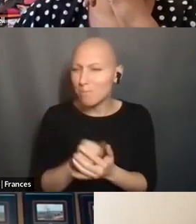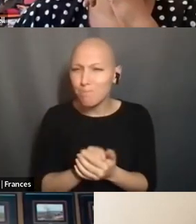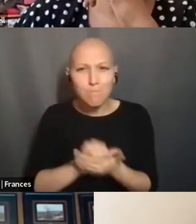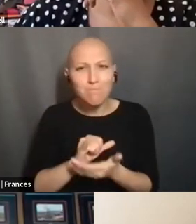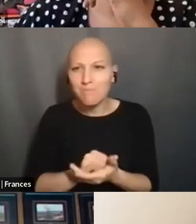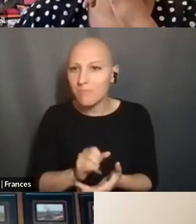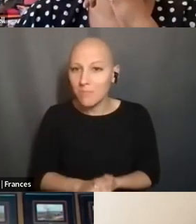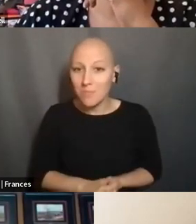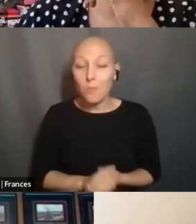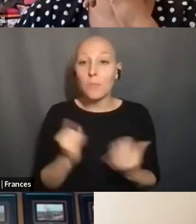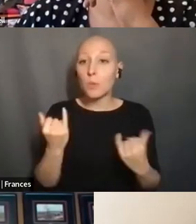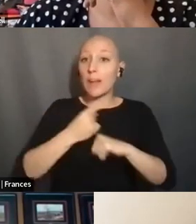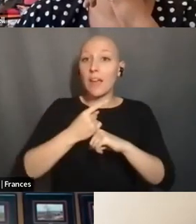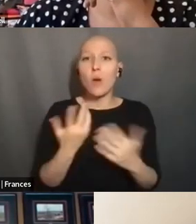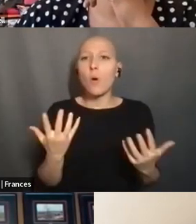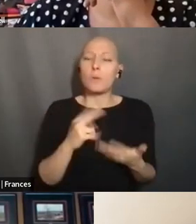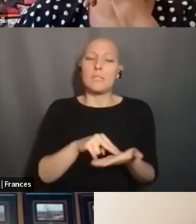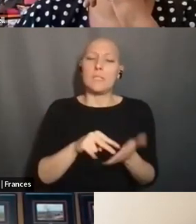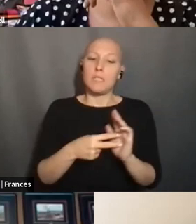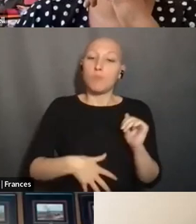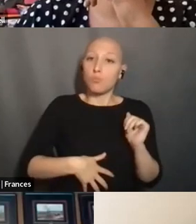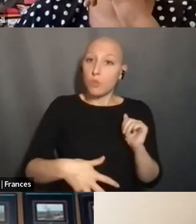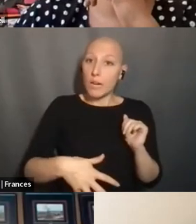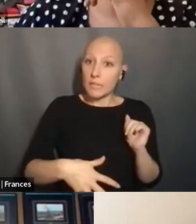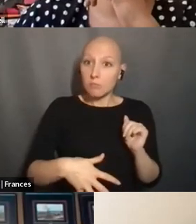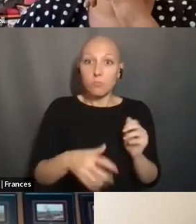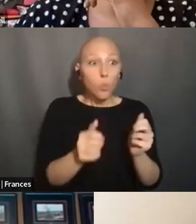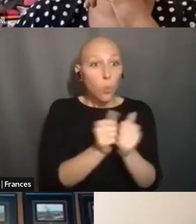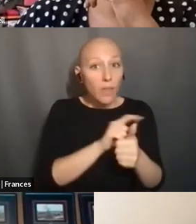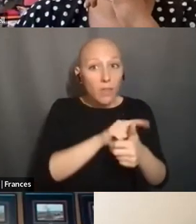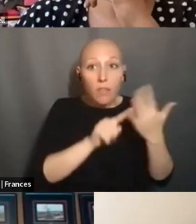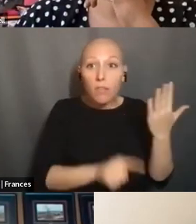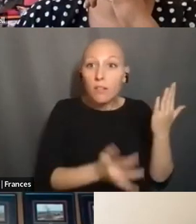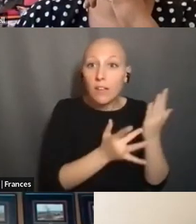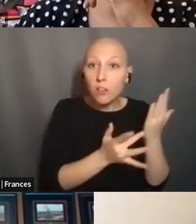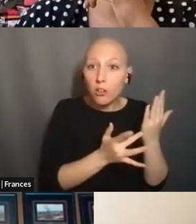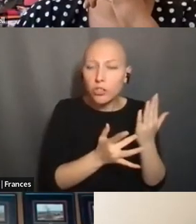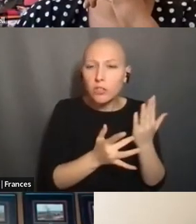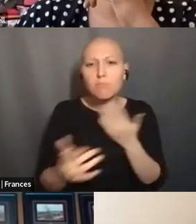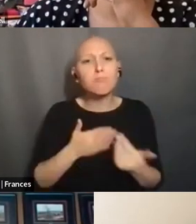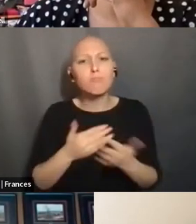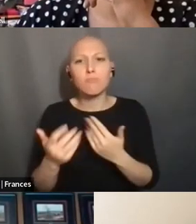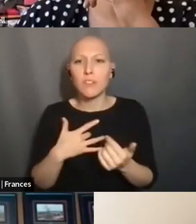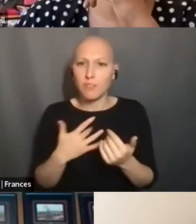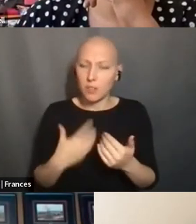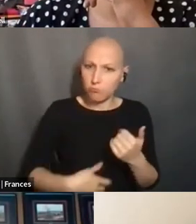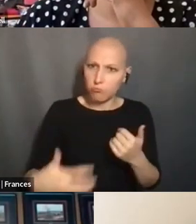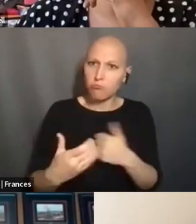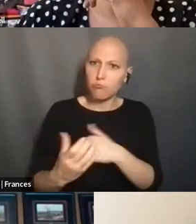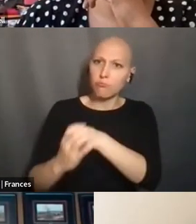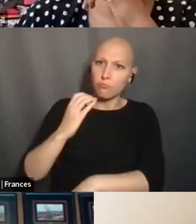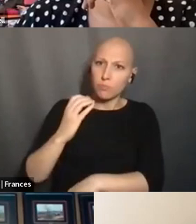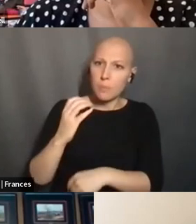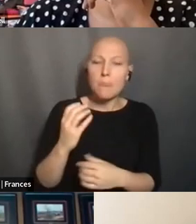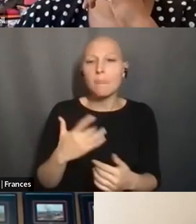technologies that are offered or sometimes you feel pushed upon you, it became almost impossible to do things